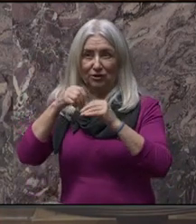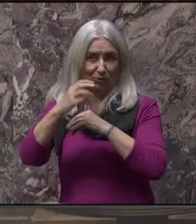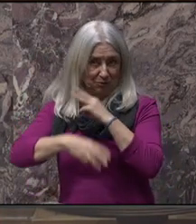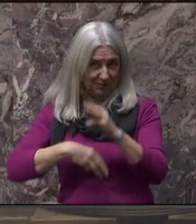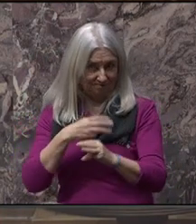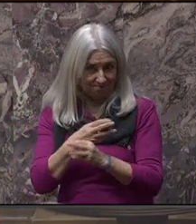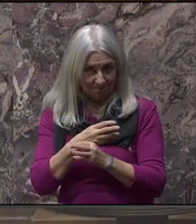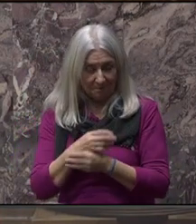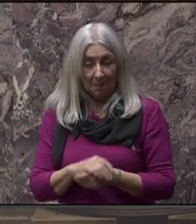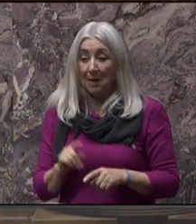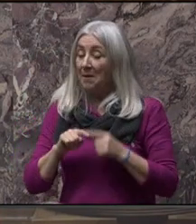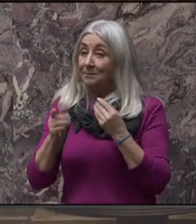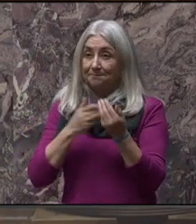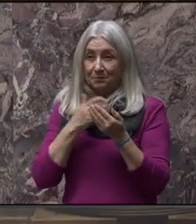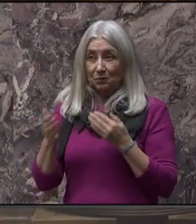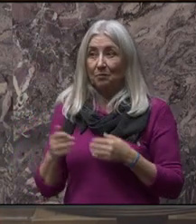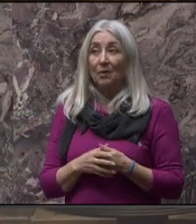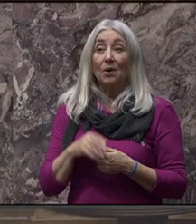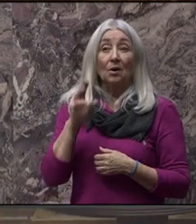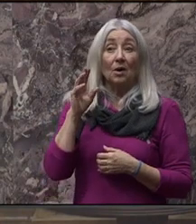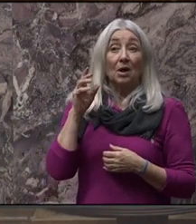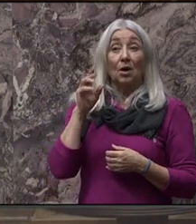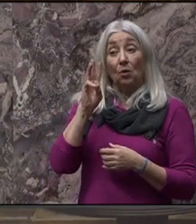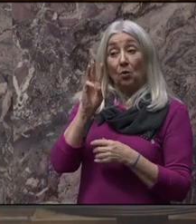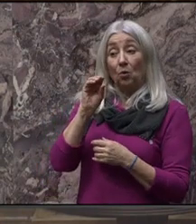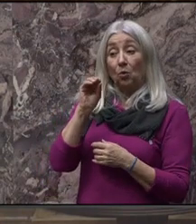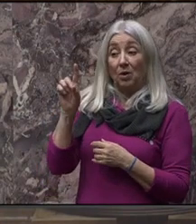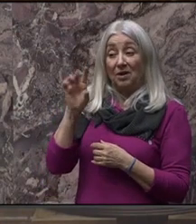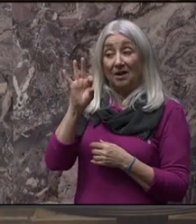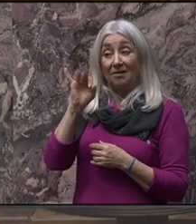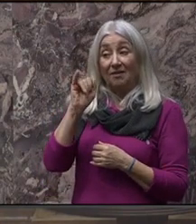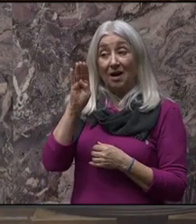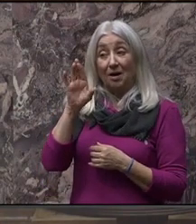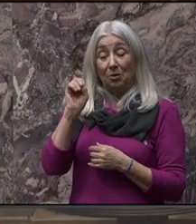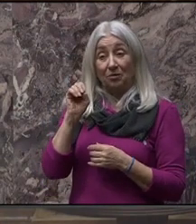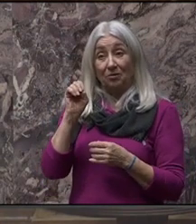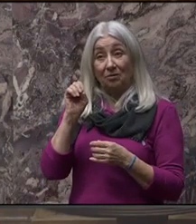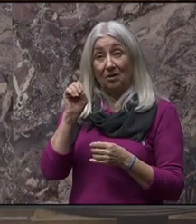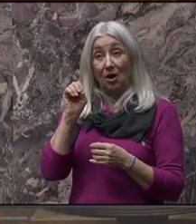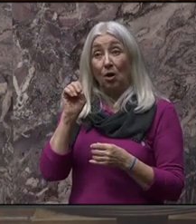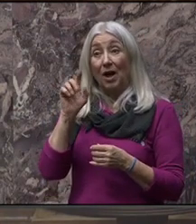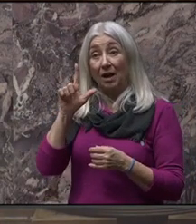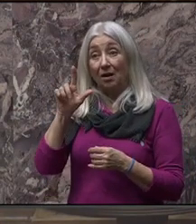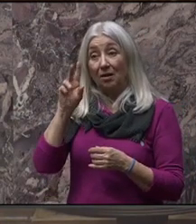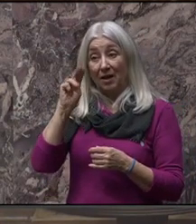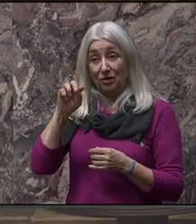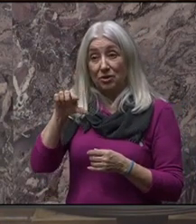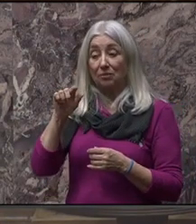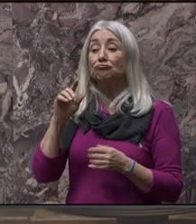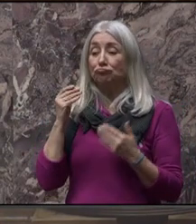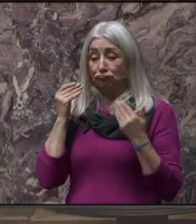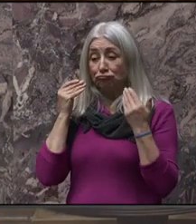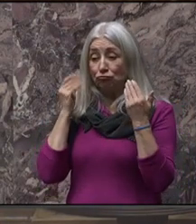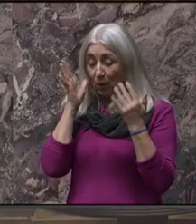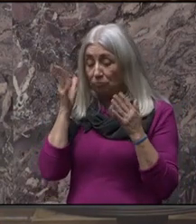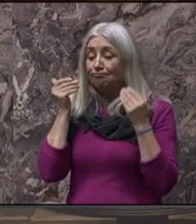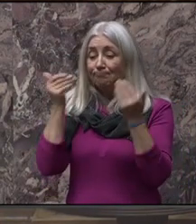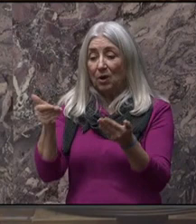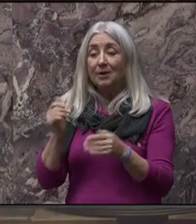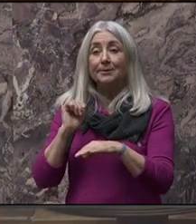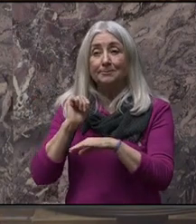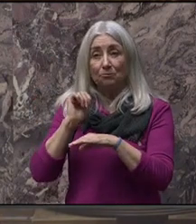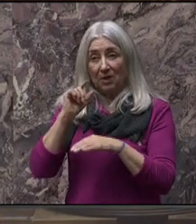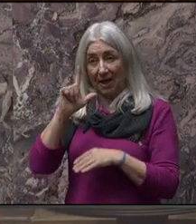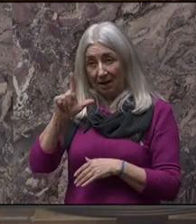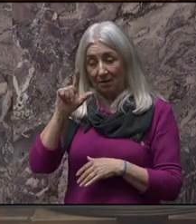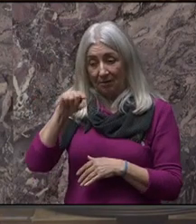Despite that, the Woodfibre LNG project has made a final investment decision. Other LNG projects continue to